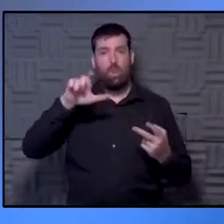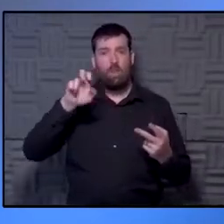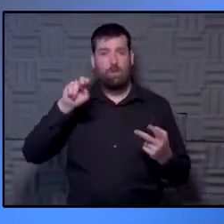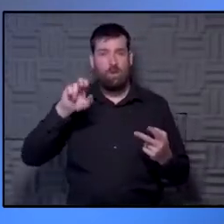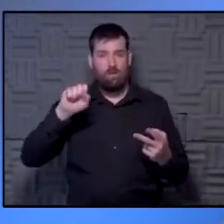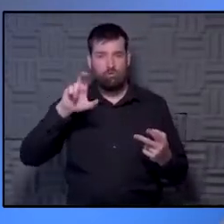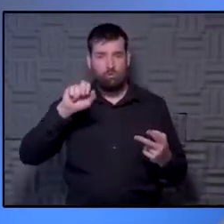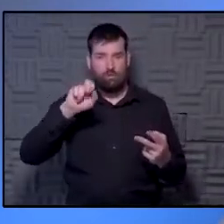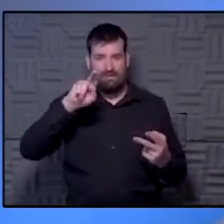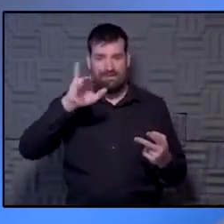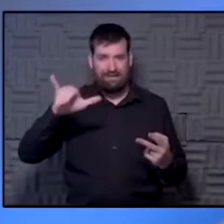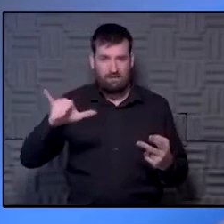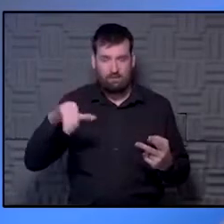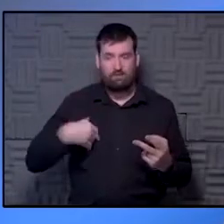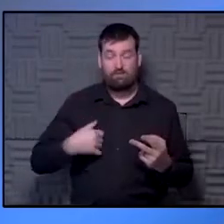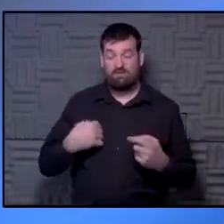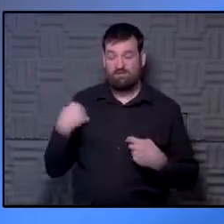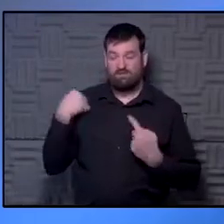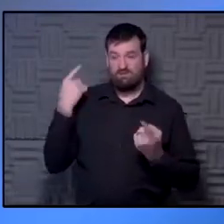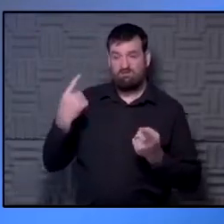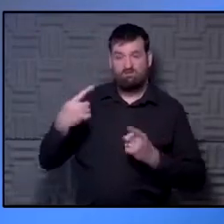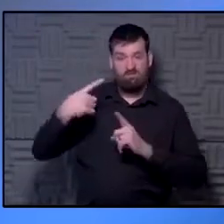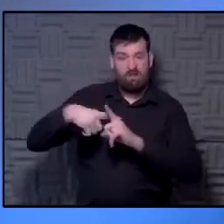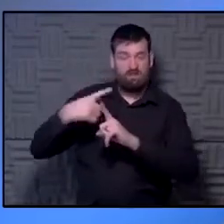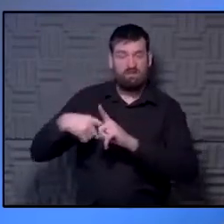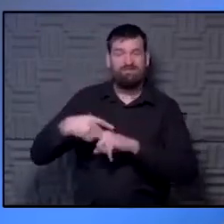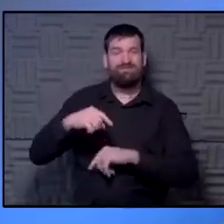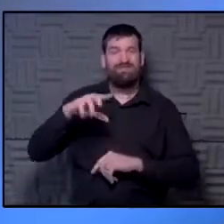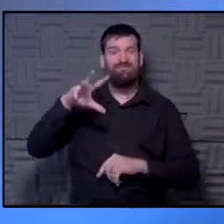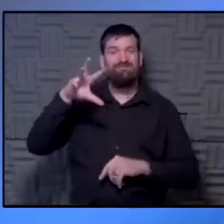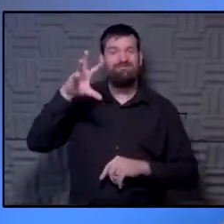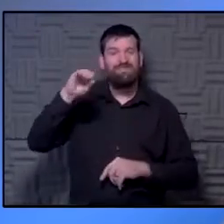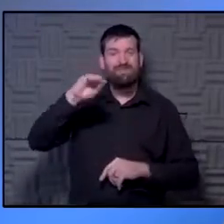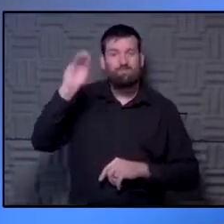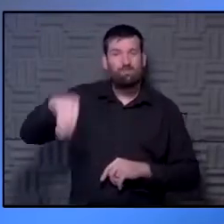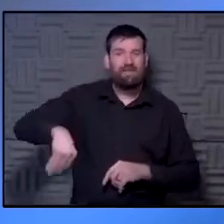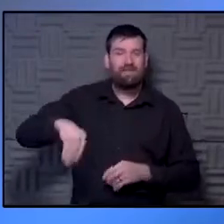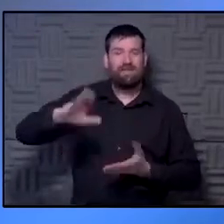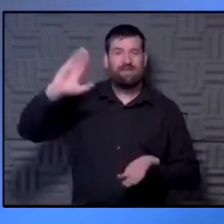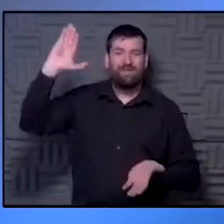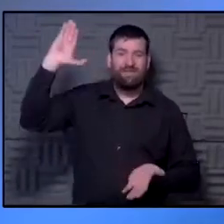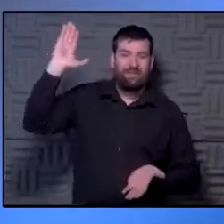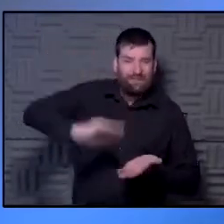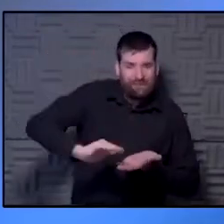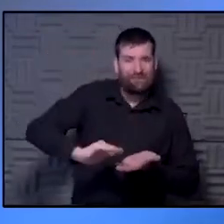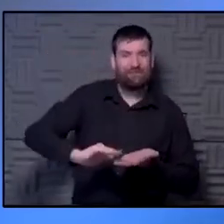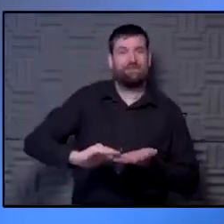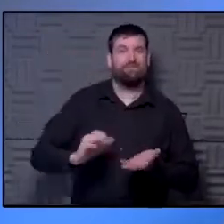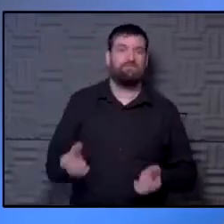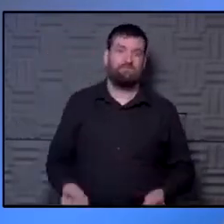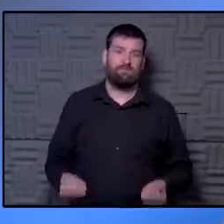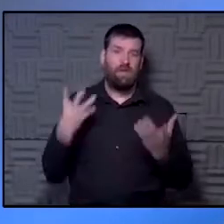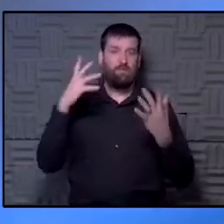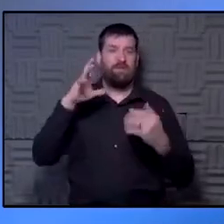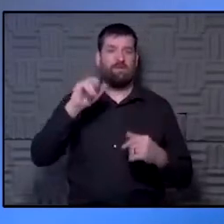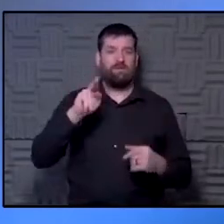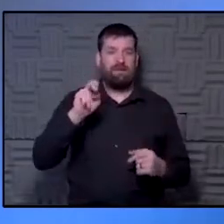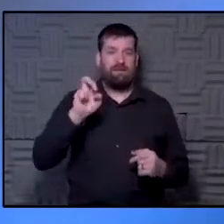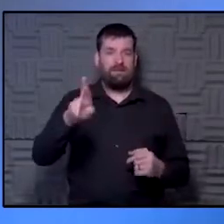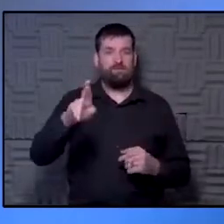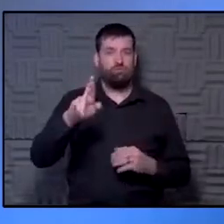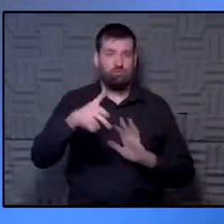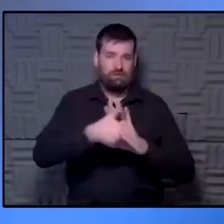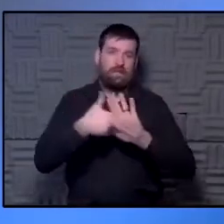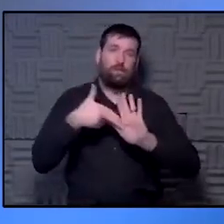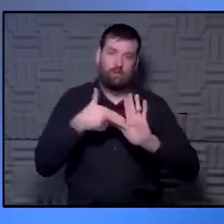few months, we've seen a 50% decrease in the number of cancer diagnoses.